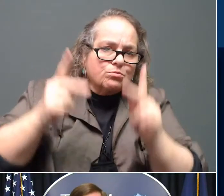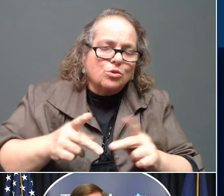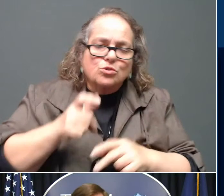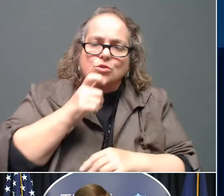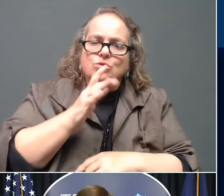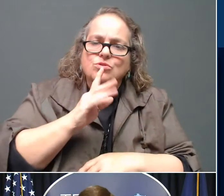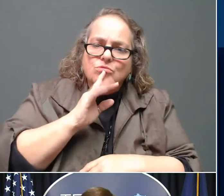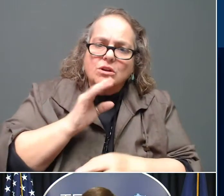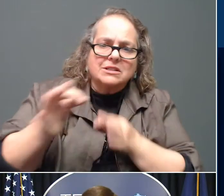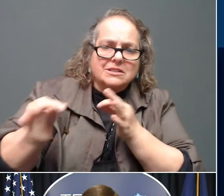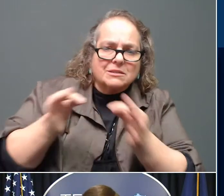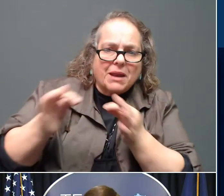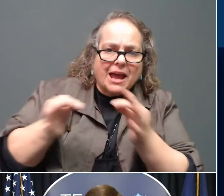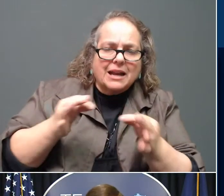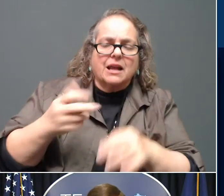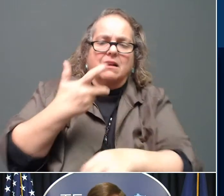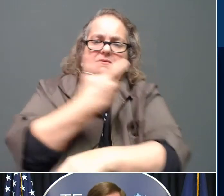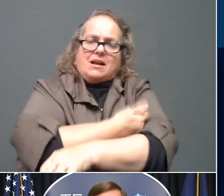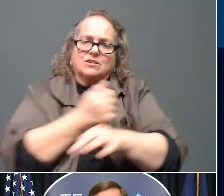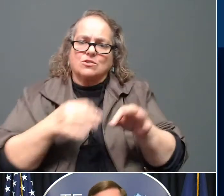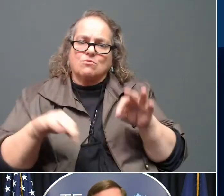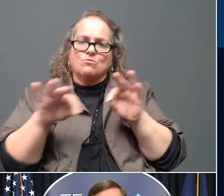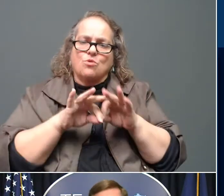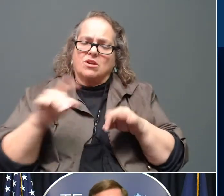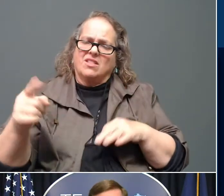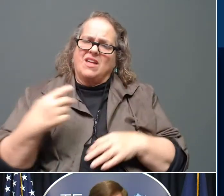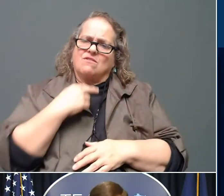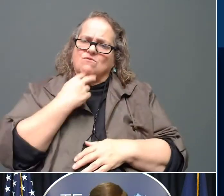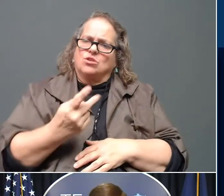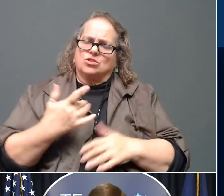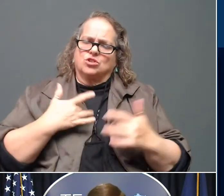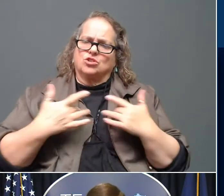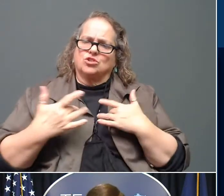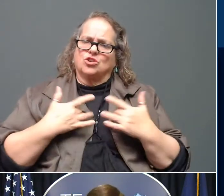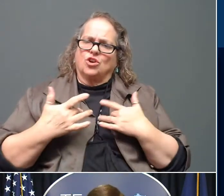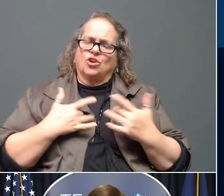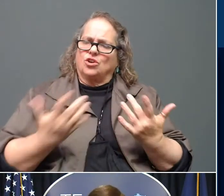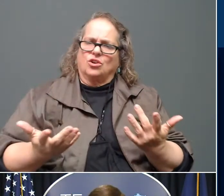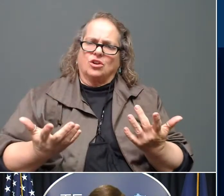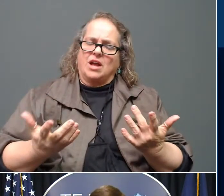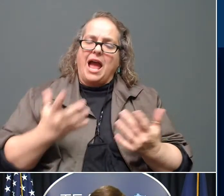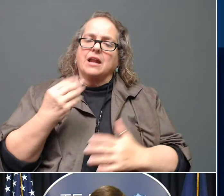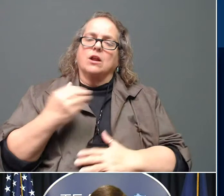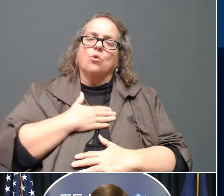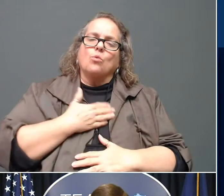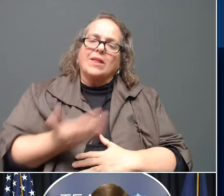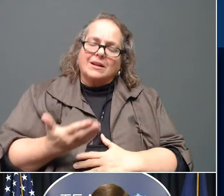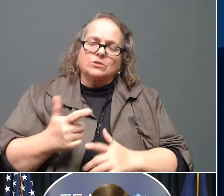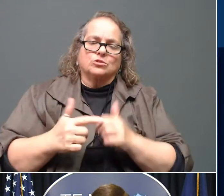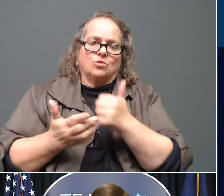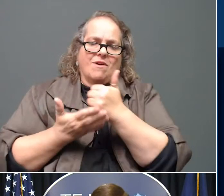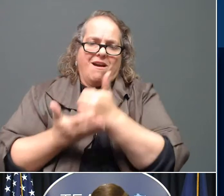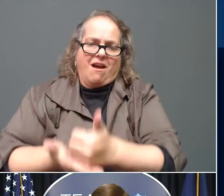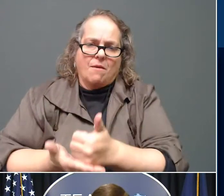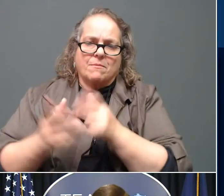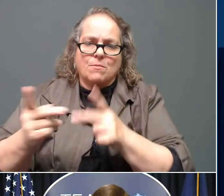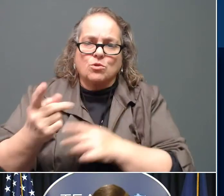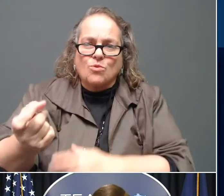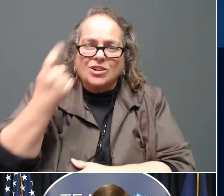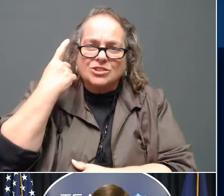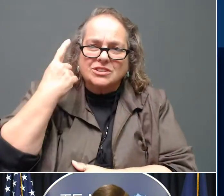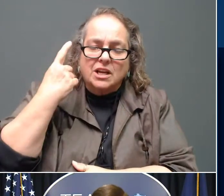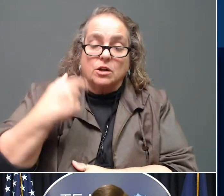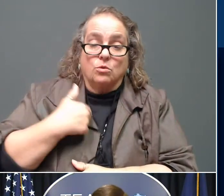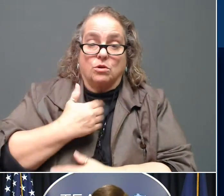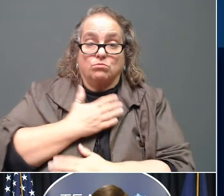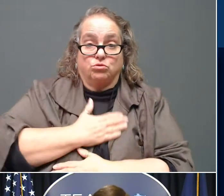our sessions, they voiced concern for vaccinations plus a willingness to help. We appreciate the help of Kiana Baker